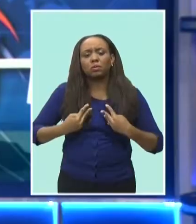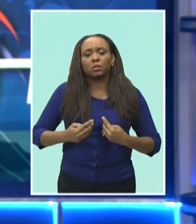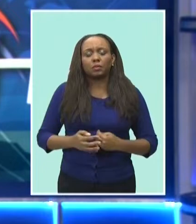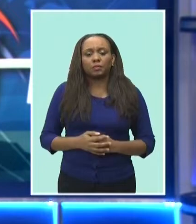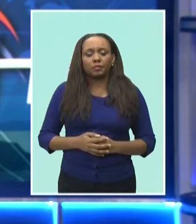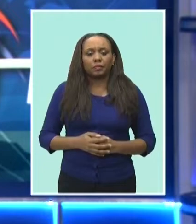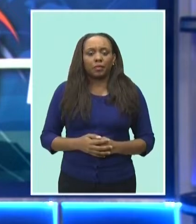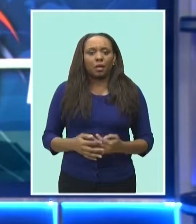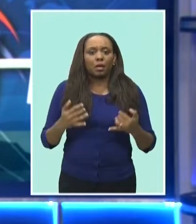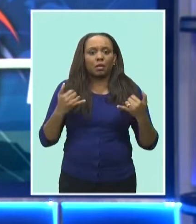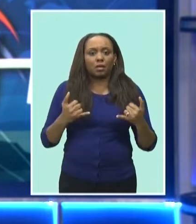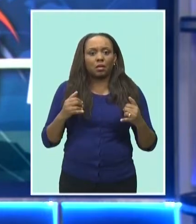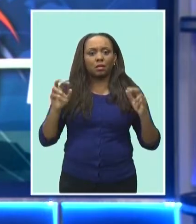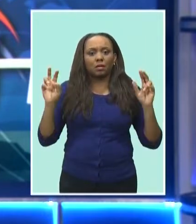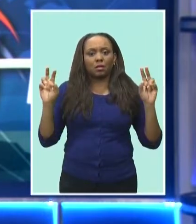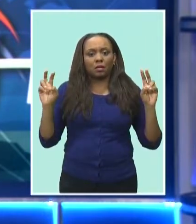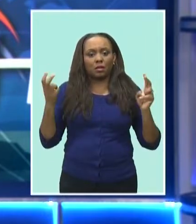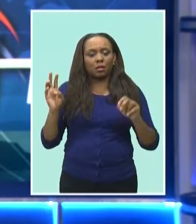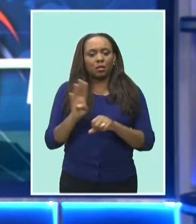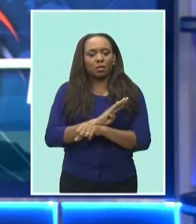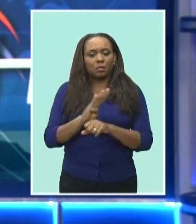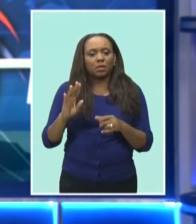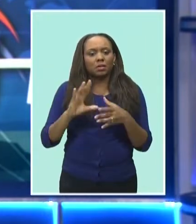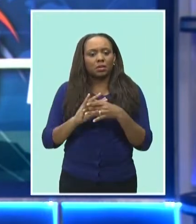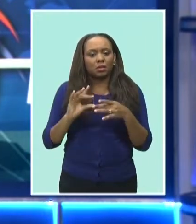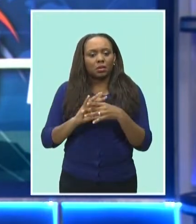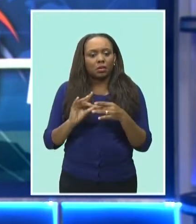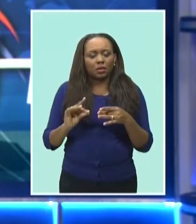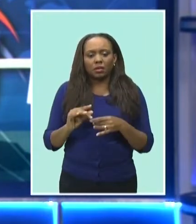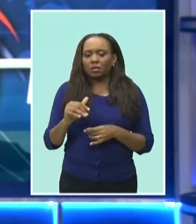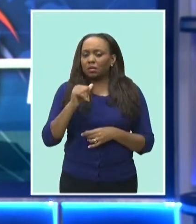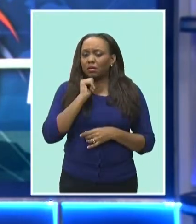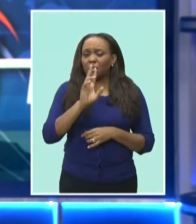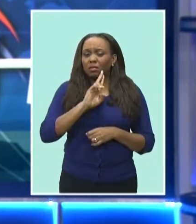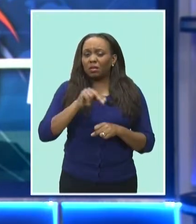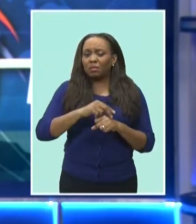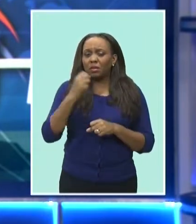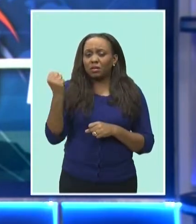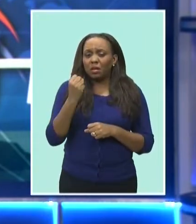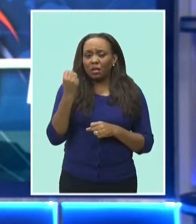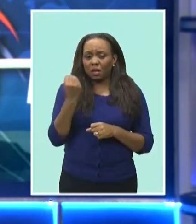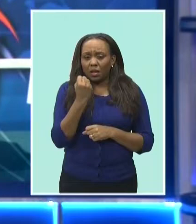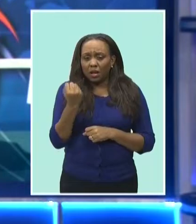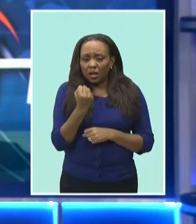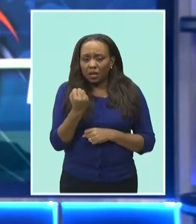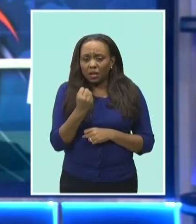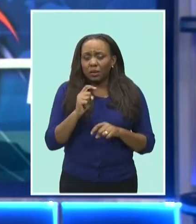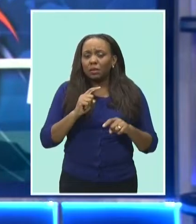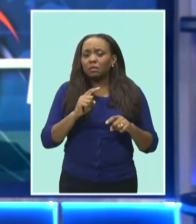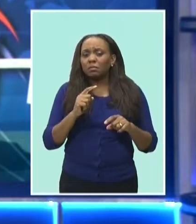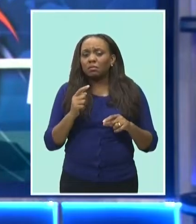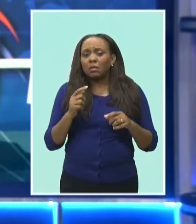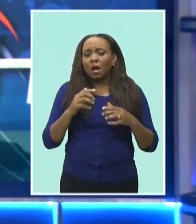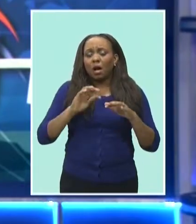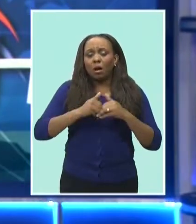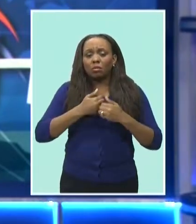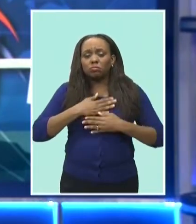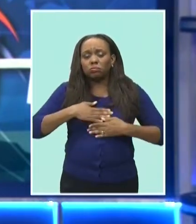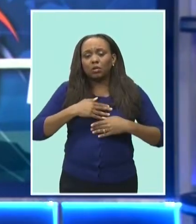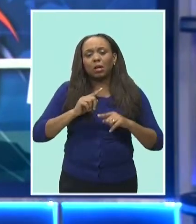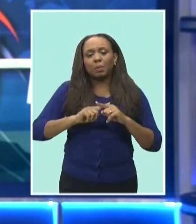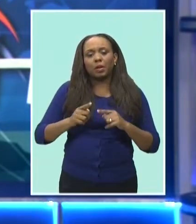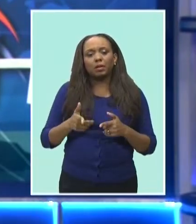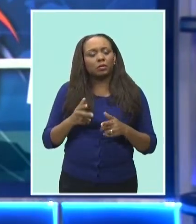And now in tonight's edition of Minding Your Business, it may not be your typical Saturday treat, but it's quickly catching on.